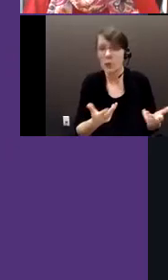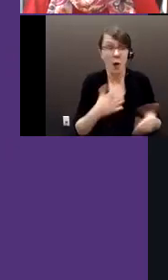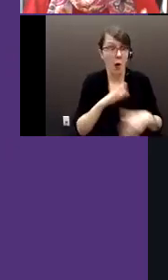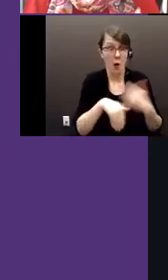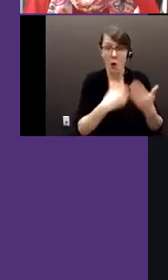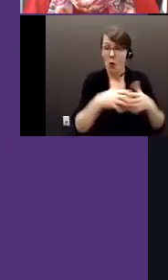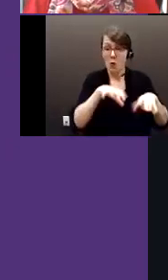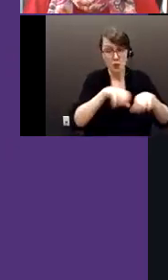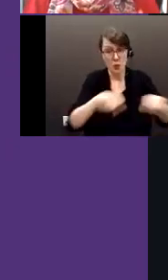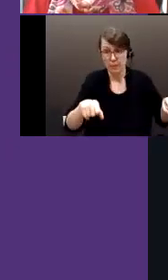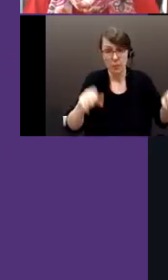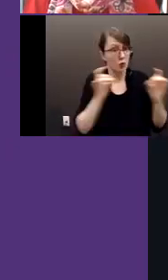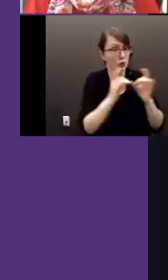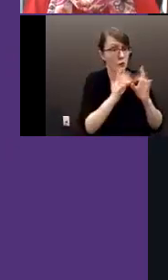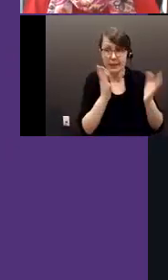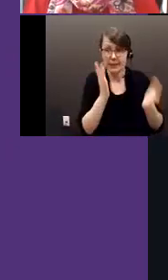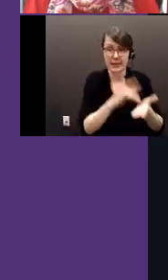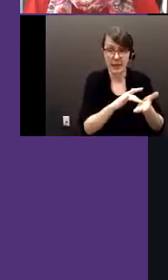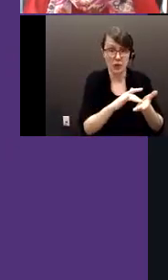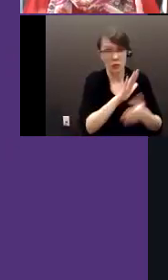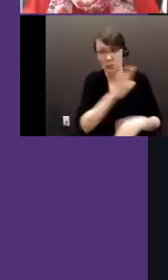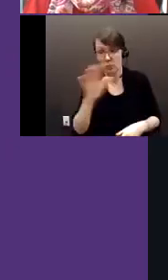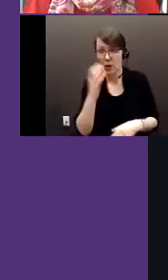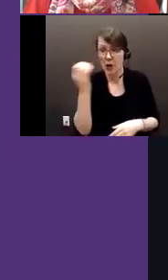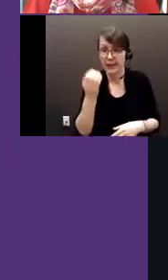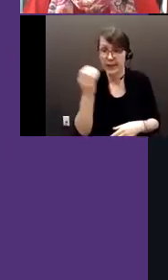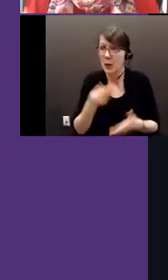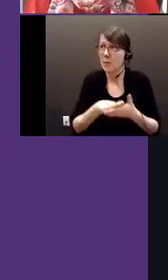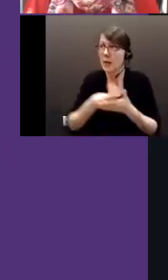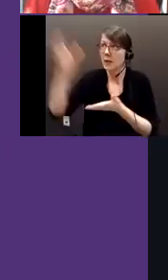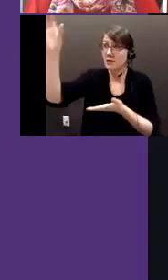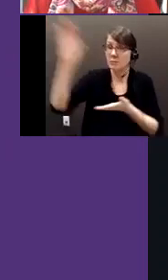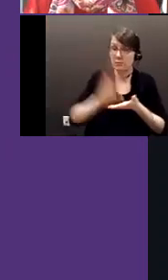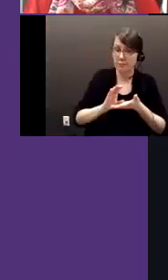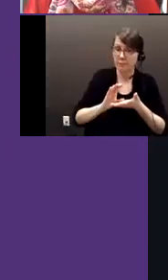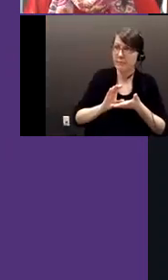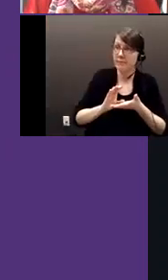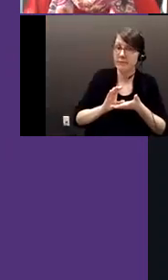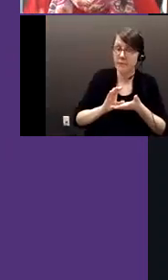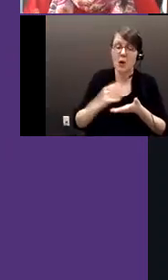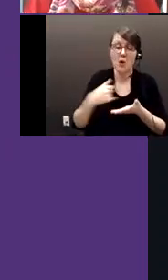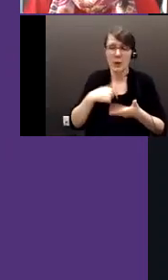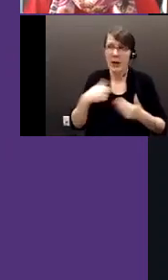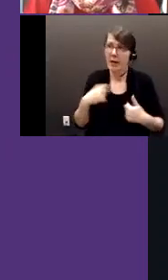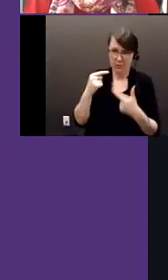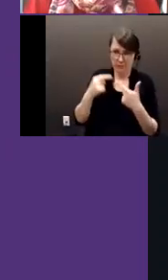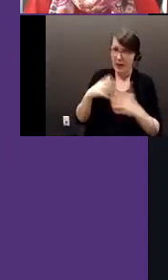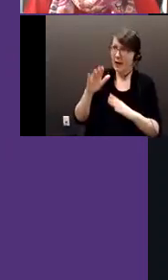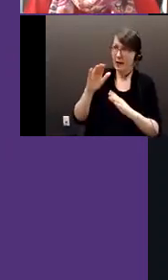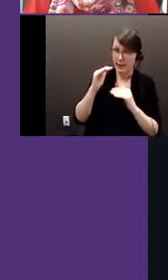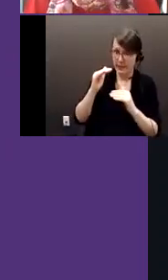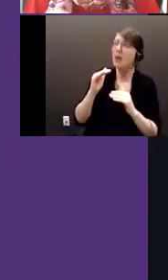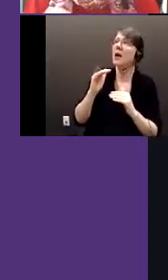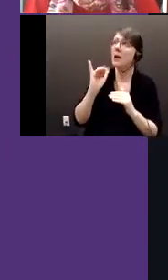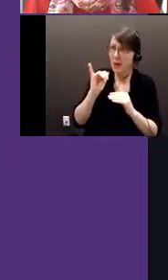province of Ontario receive. And we are limited to working with women identified folks